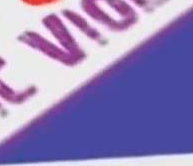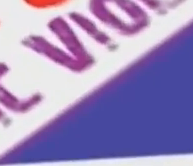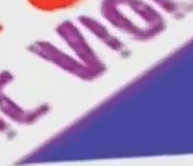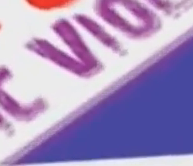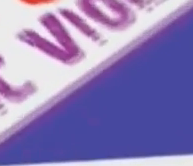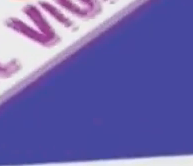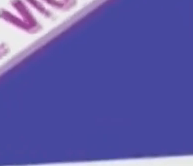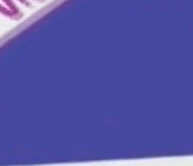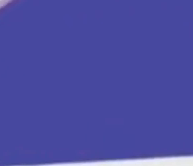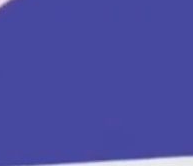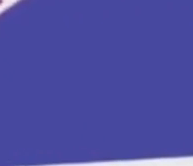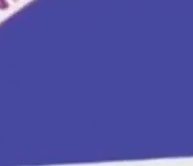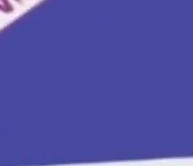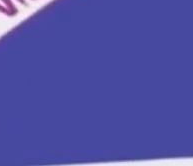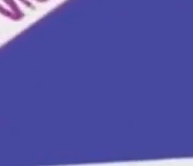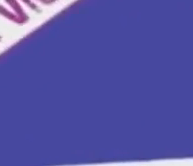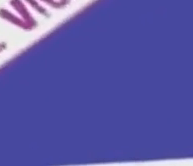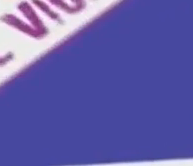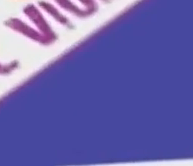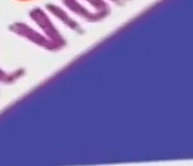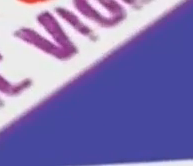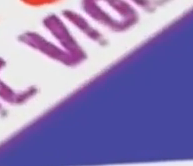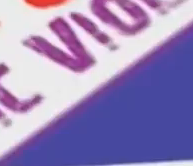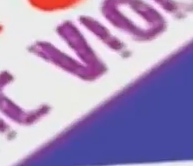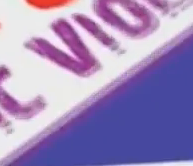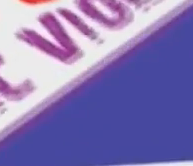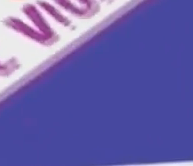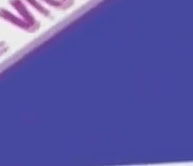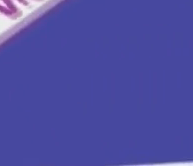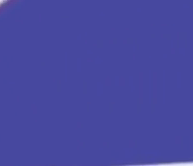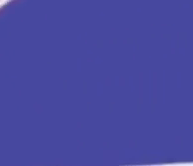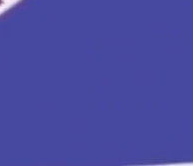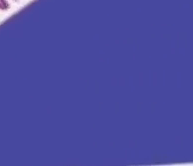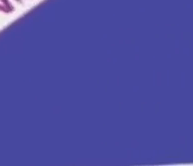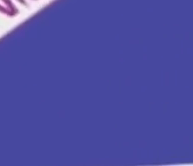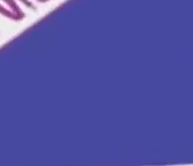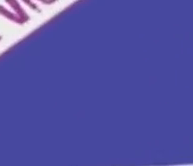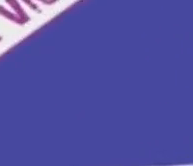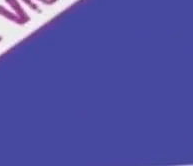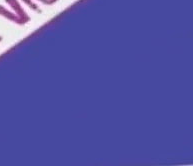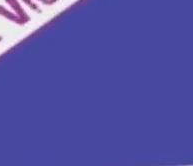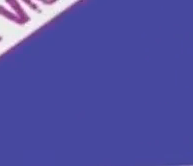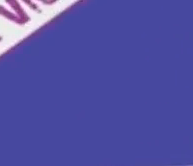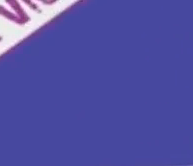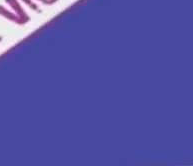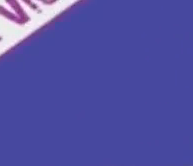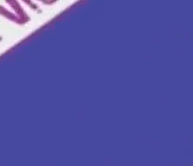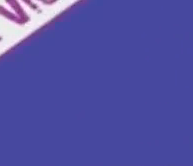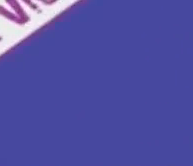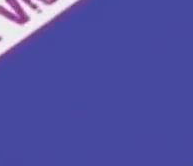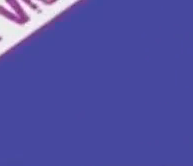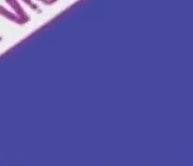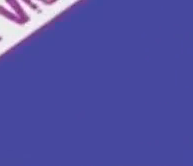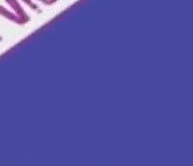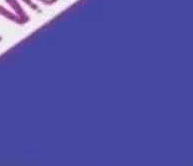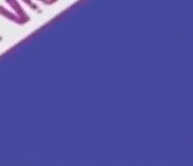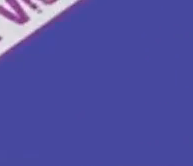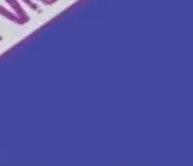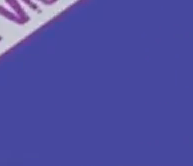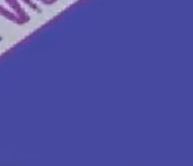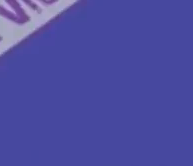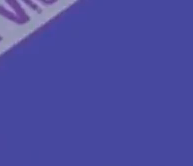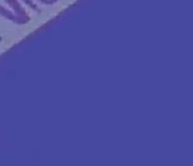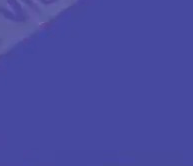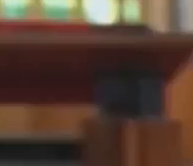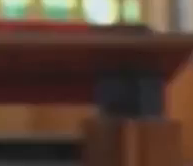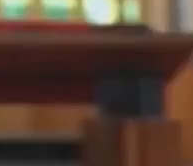domestic violence. And I believe that we are in a situation where each one seems to be groping in the dark.